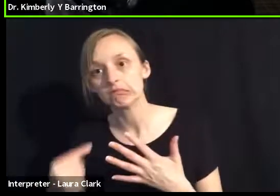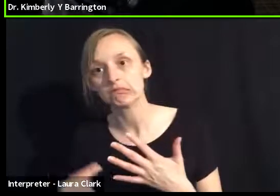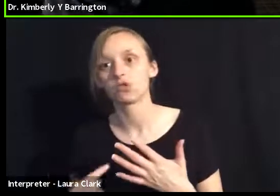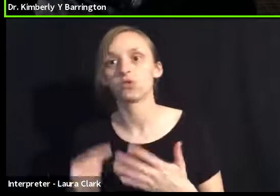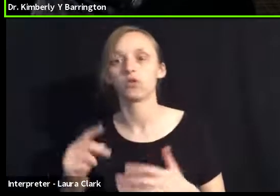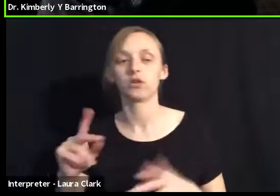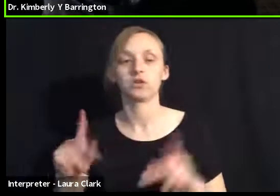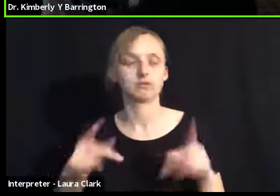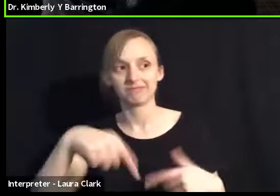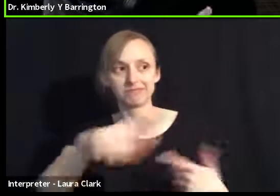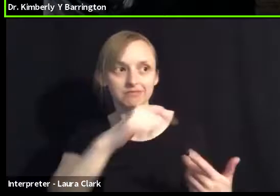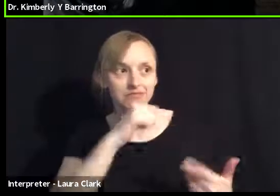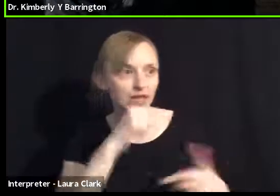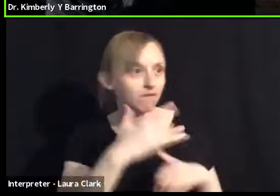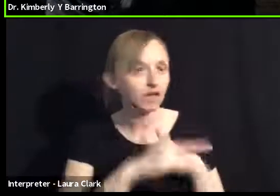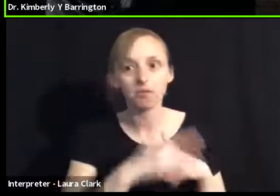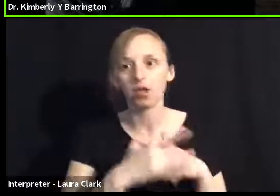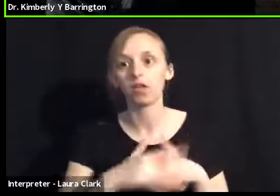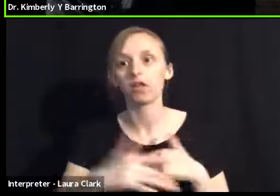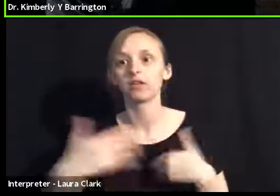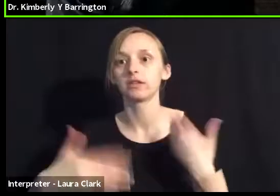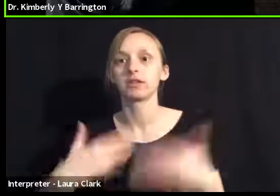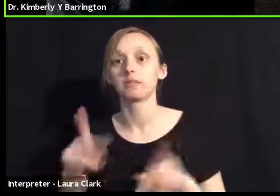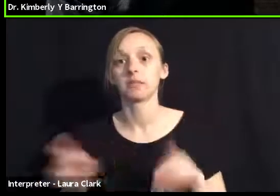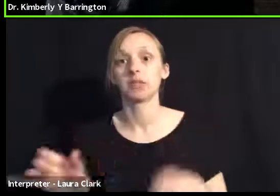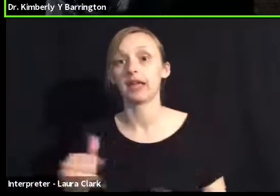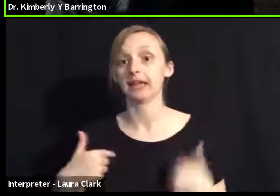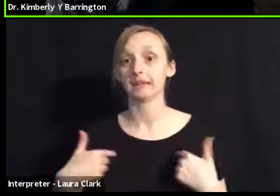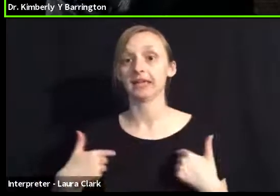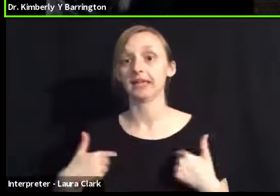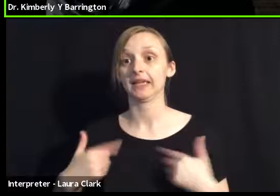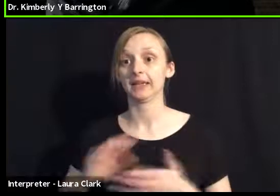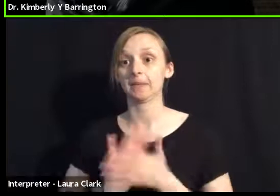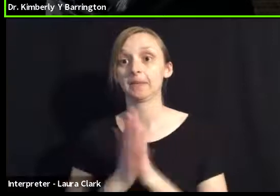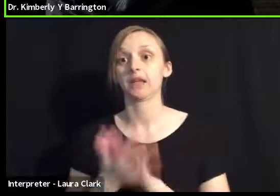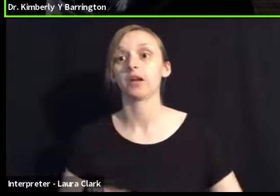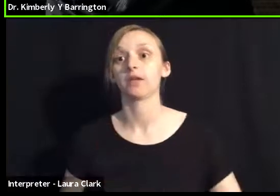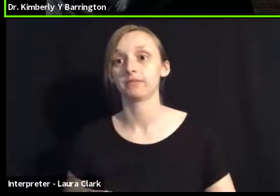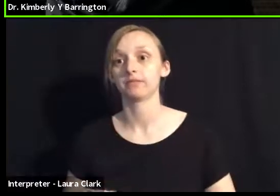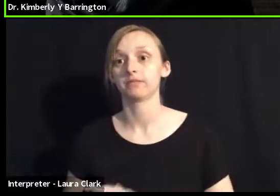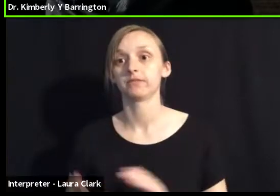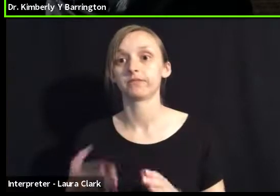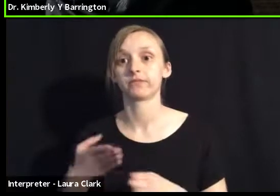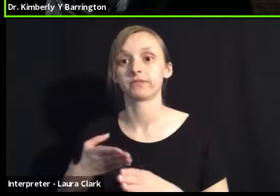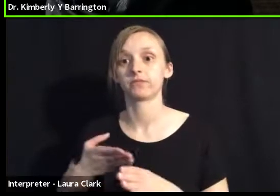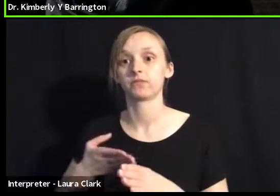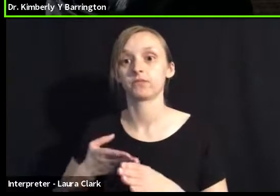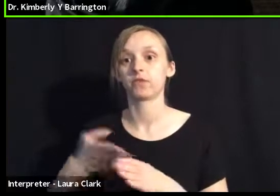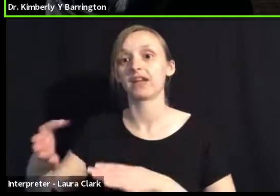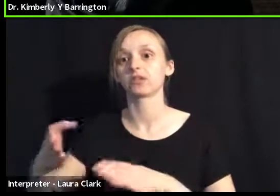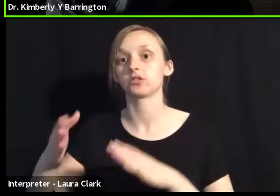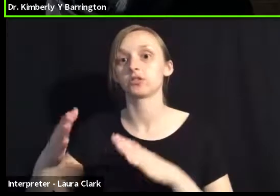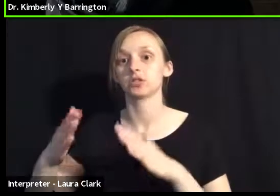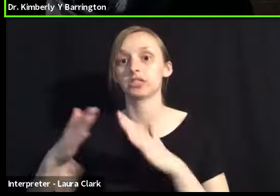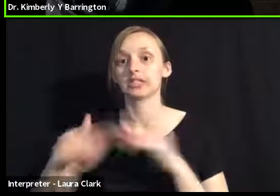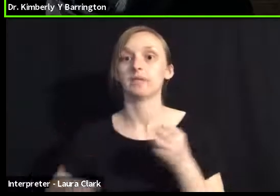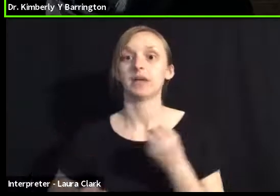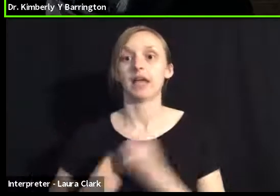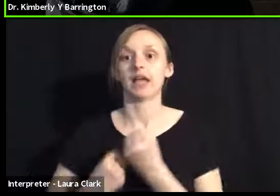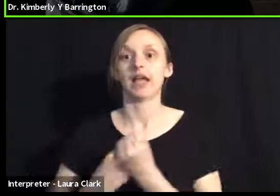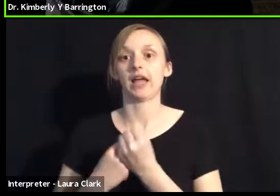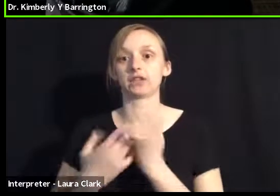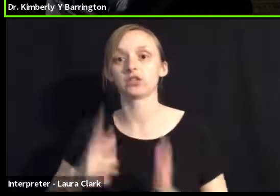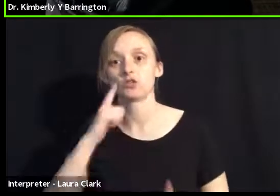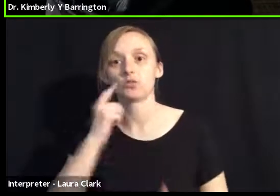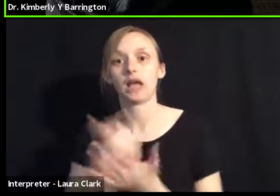available. And then that's how you end up with persons like myself who become, you know, these professional system advocates to help people. You know, if